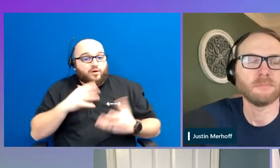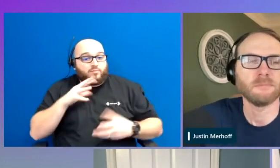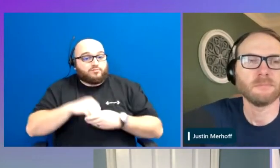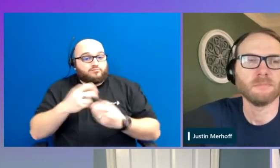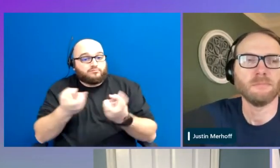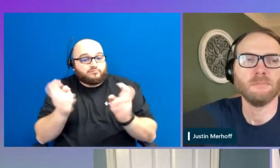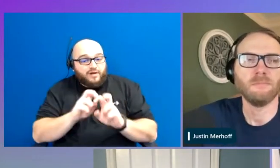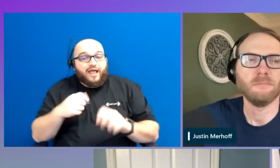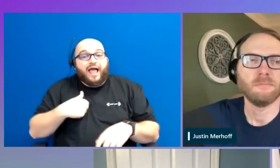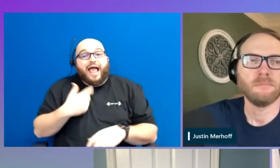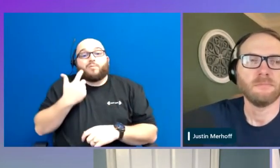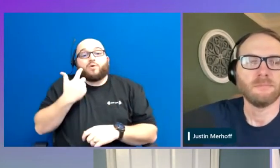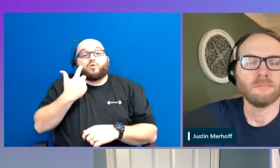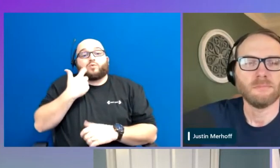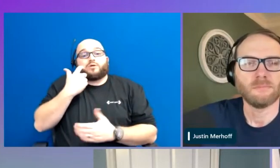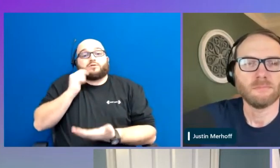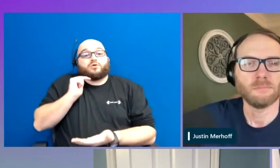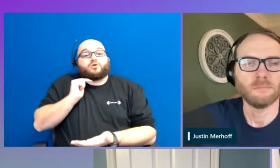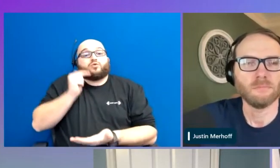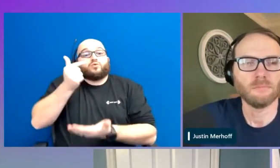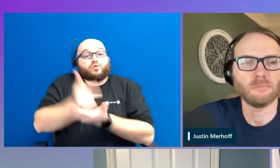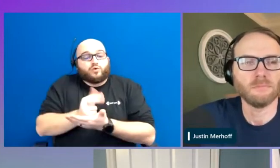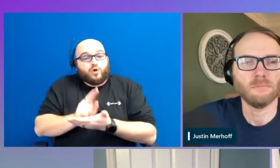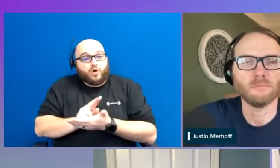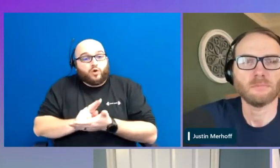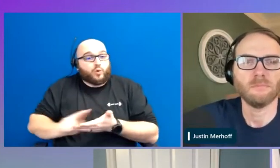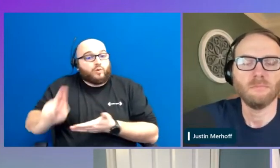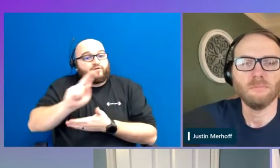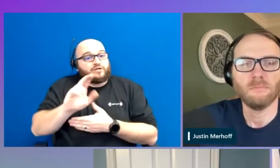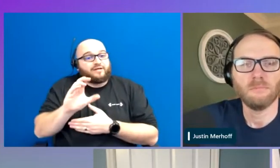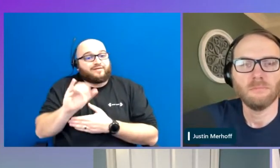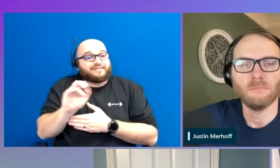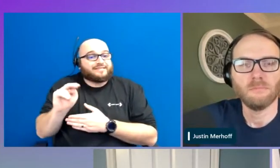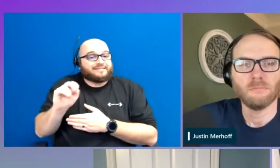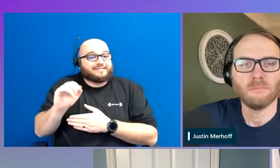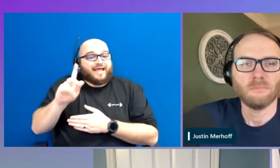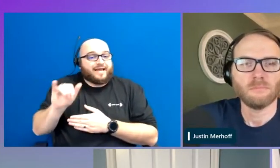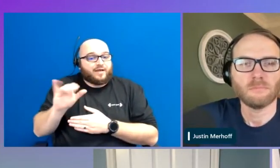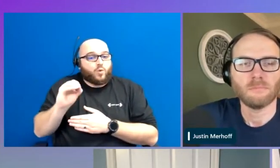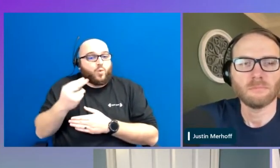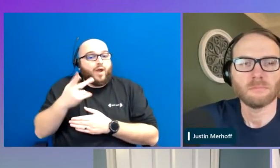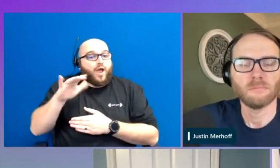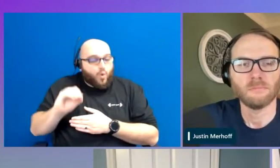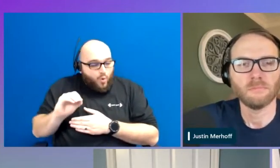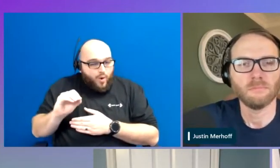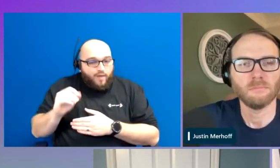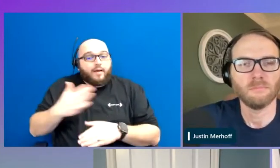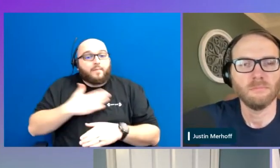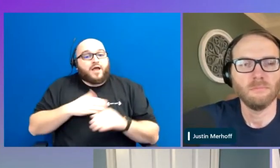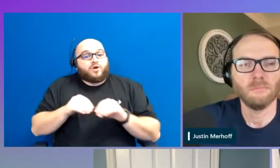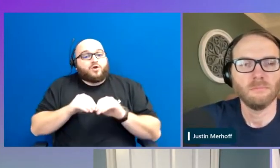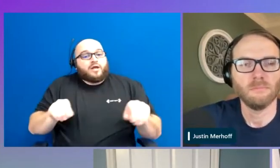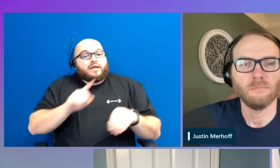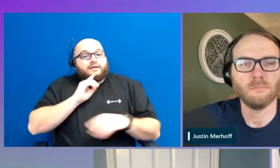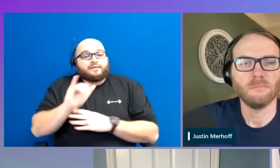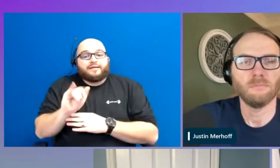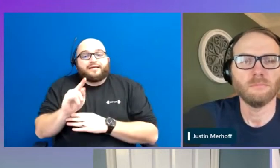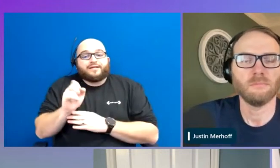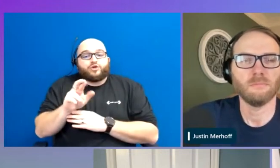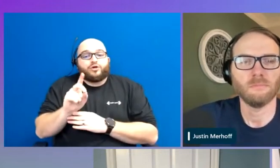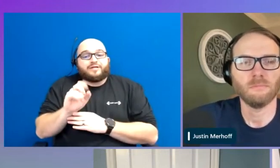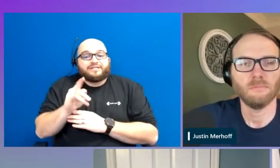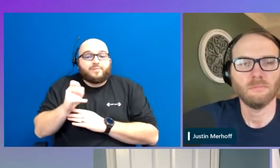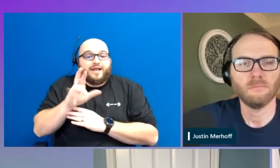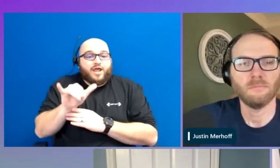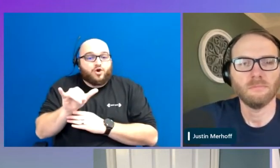recent graduate of the University of Cincinnati, and I have my degree in interdisciplinary studies